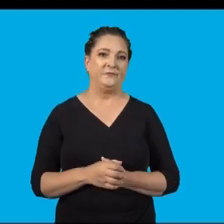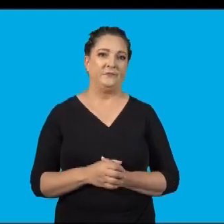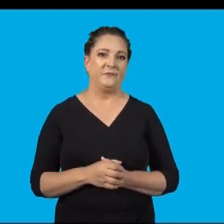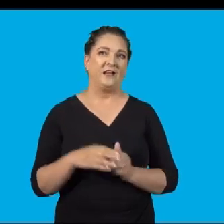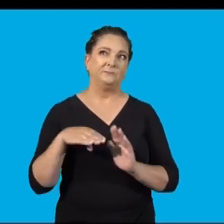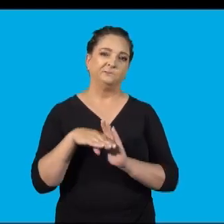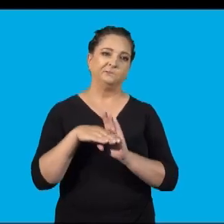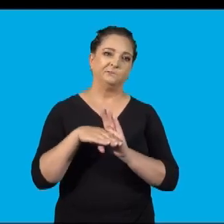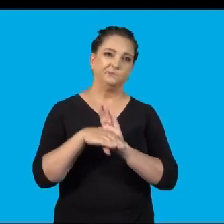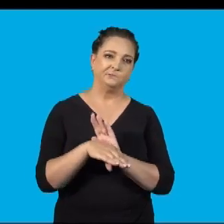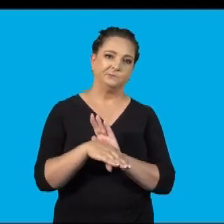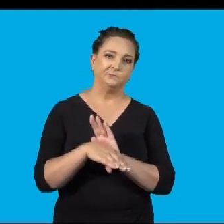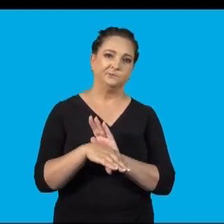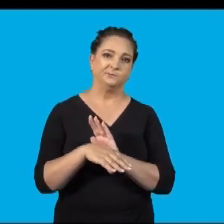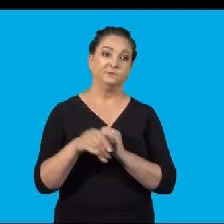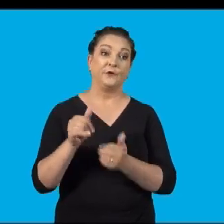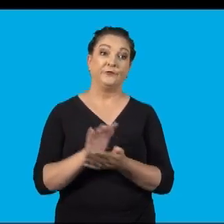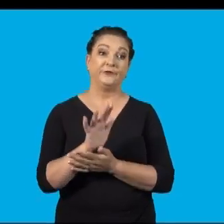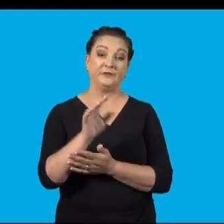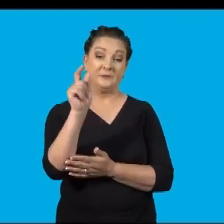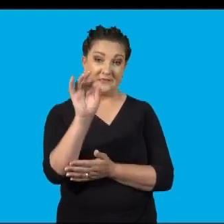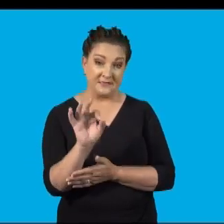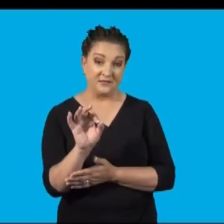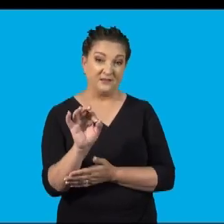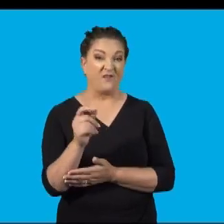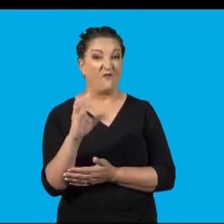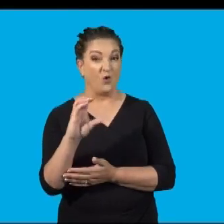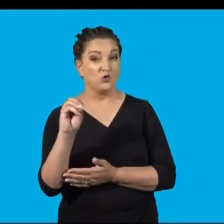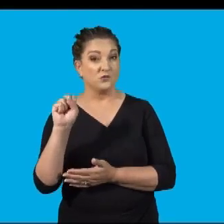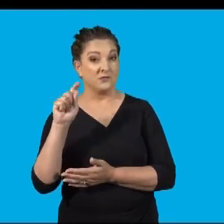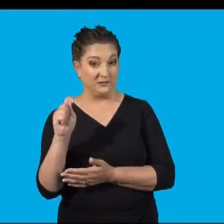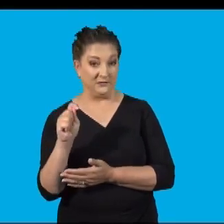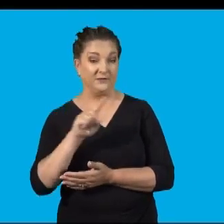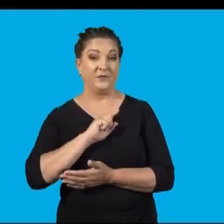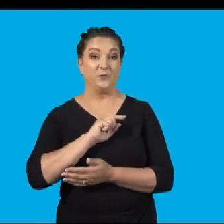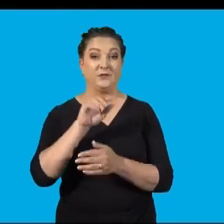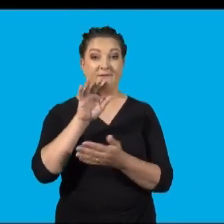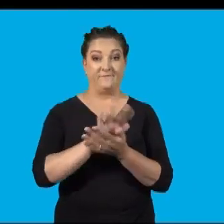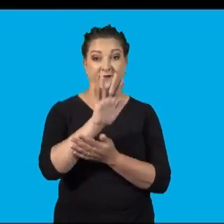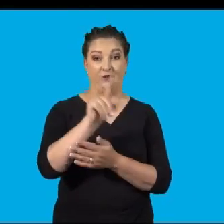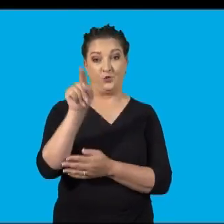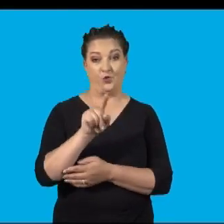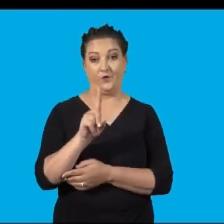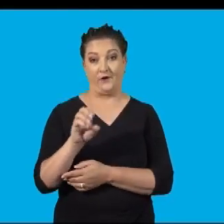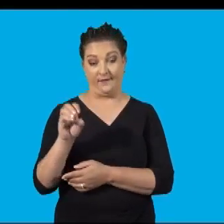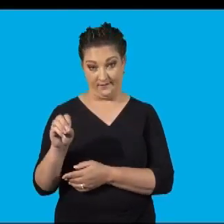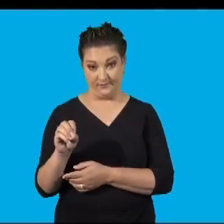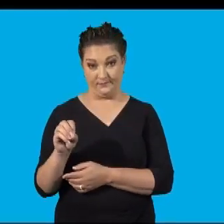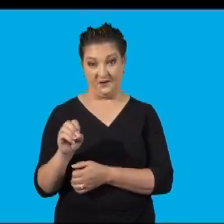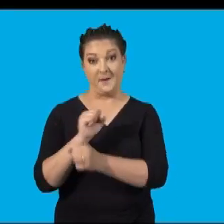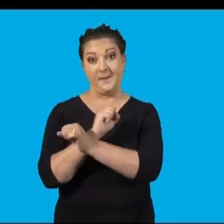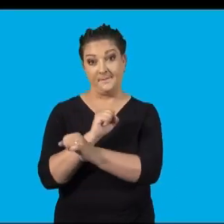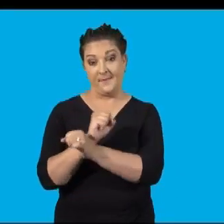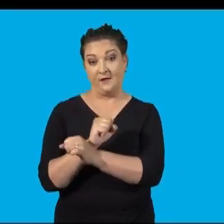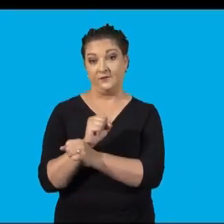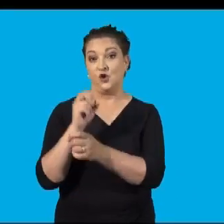depreciation is 15% on cost. Then I'll say multiply by 15 over 100. Then multiply